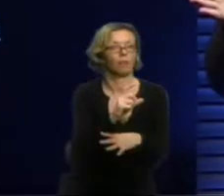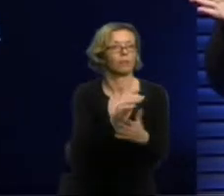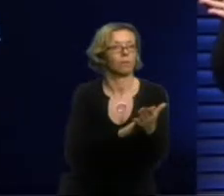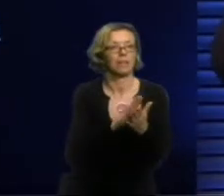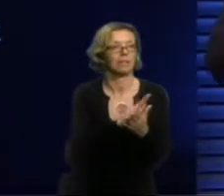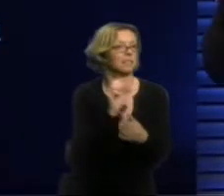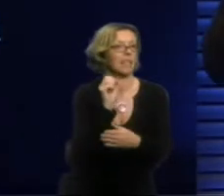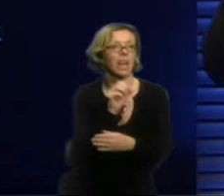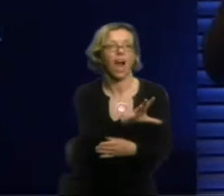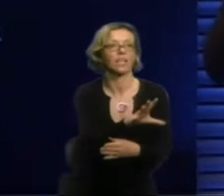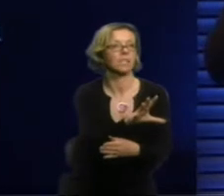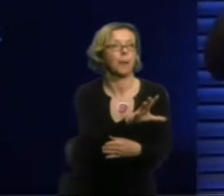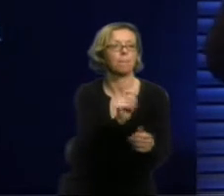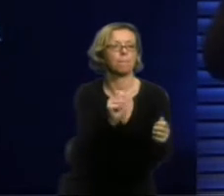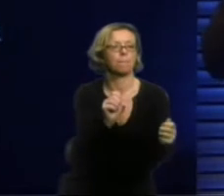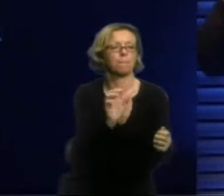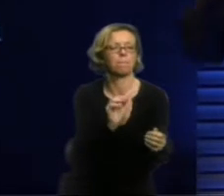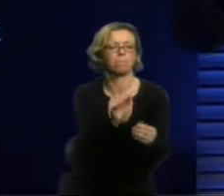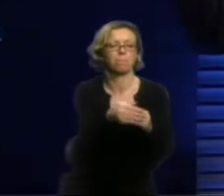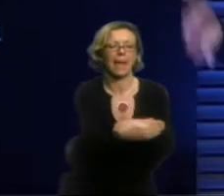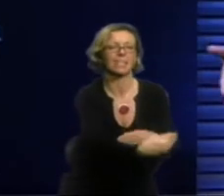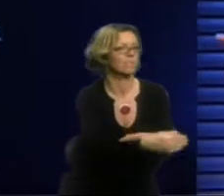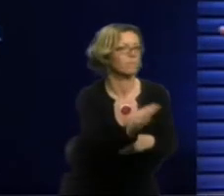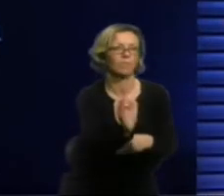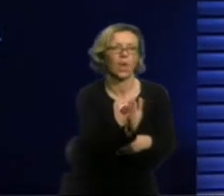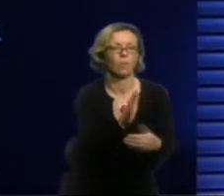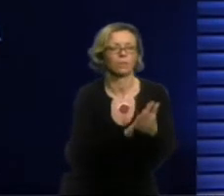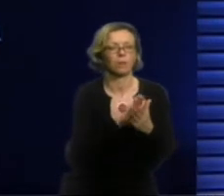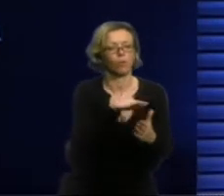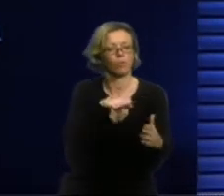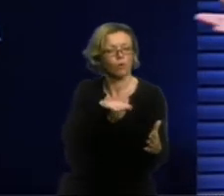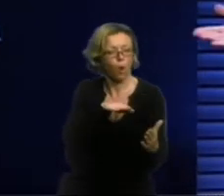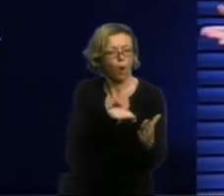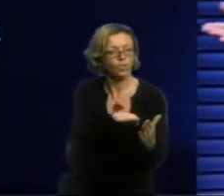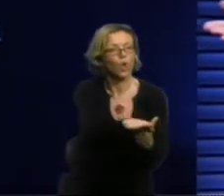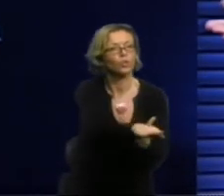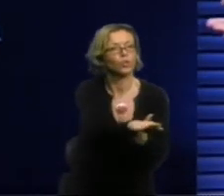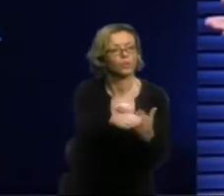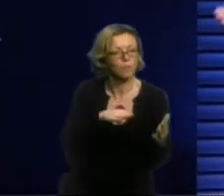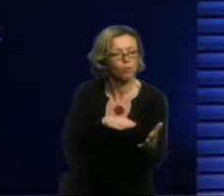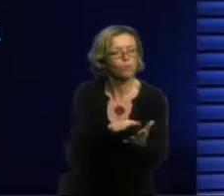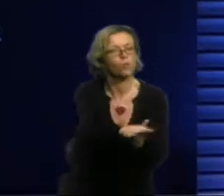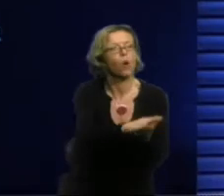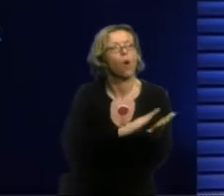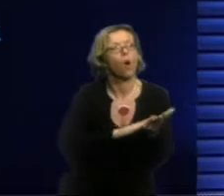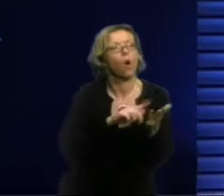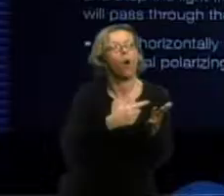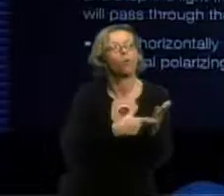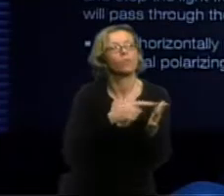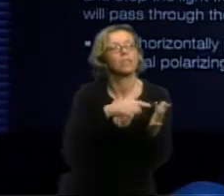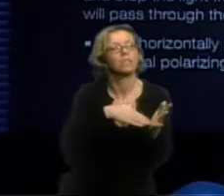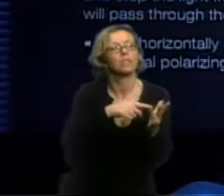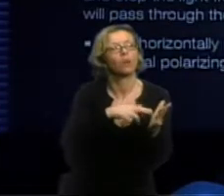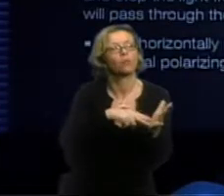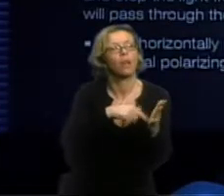longer bent. It comes in horizontal, doesn't get bent, meets the vertical polarizing filter, can't get through. So it's now you can't.